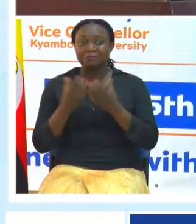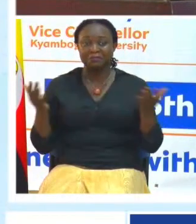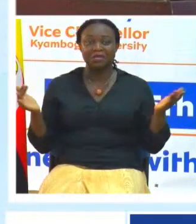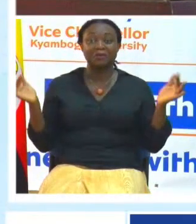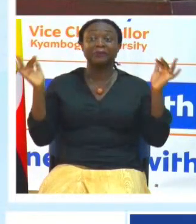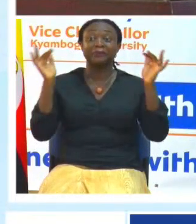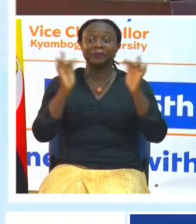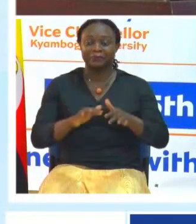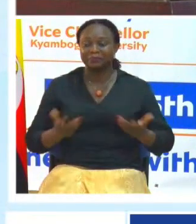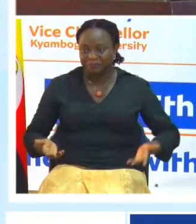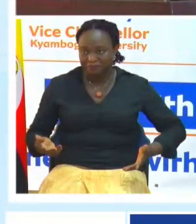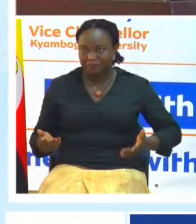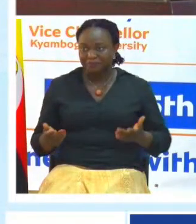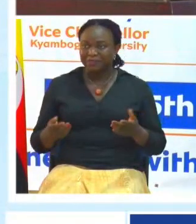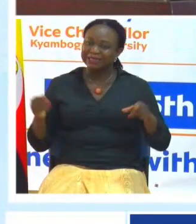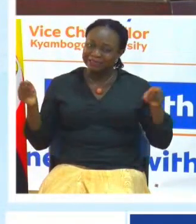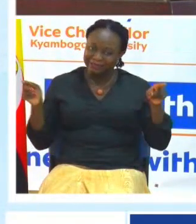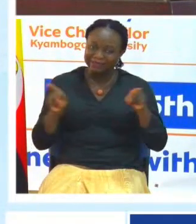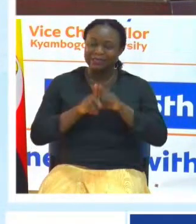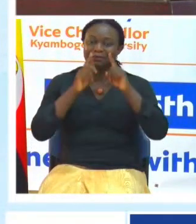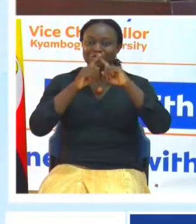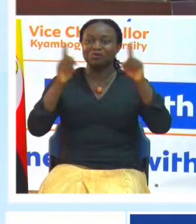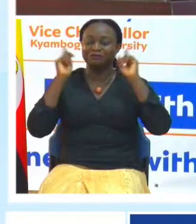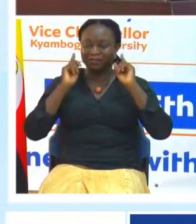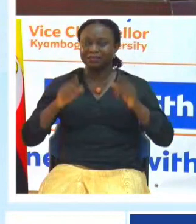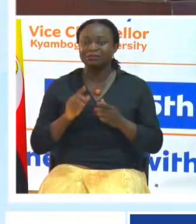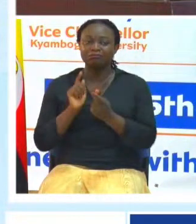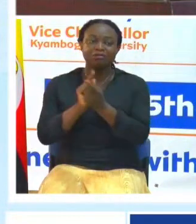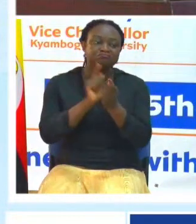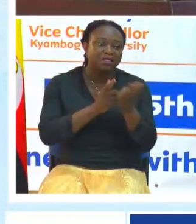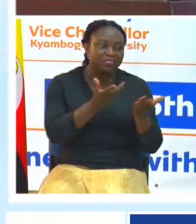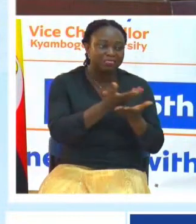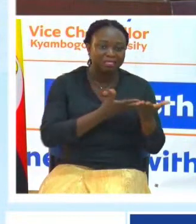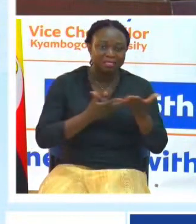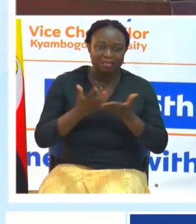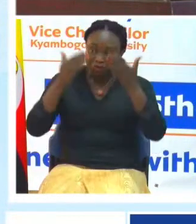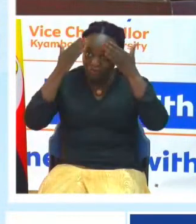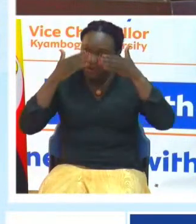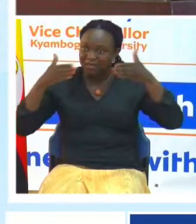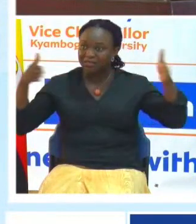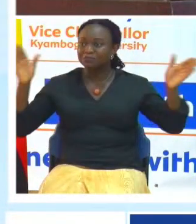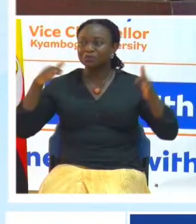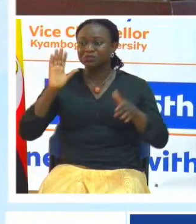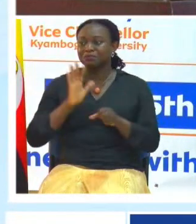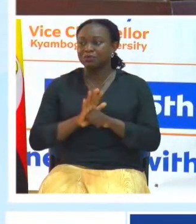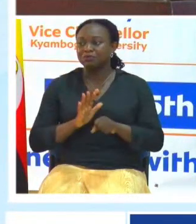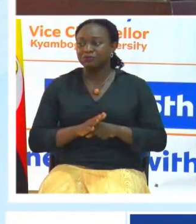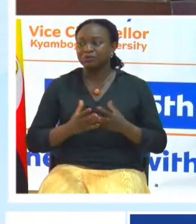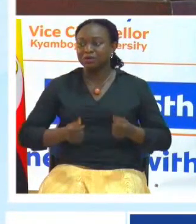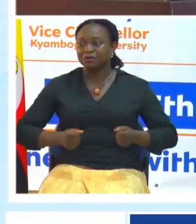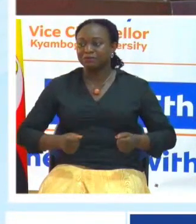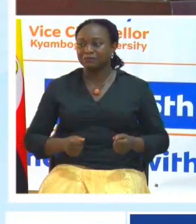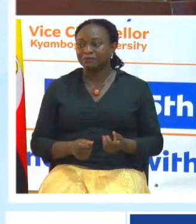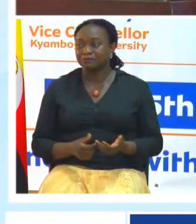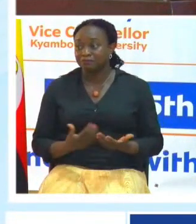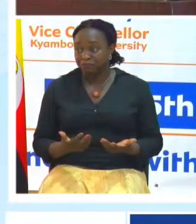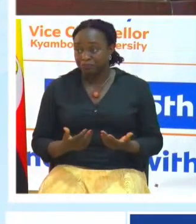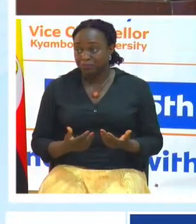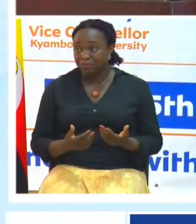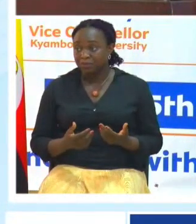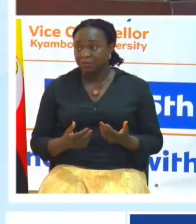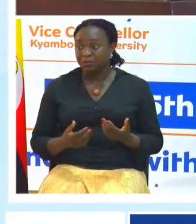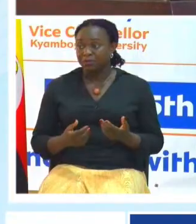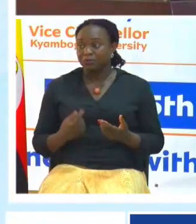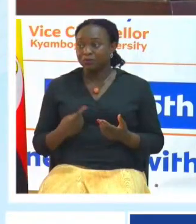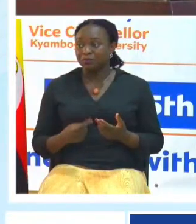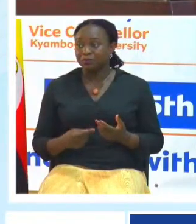and you'll all be on the same campus with them. So there is a lot of exposure, and that's what you call personal growth